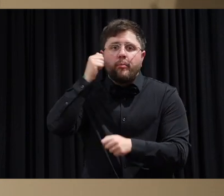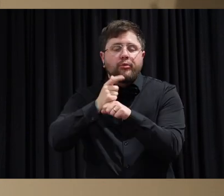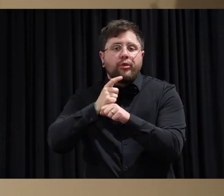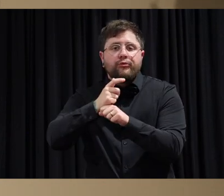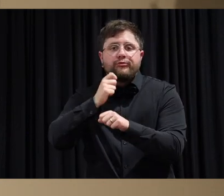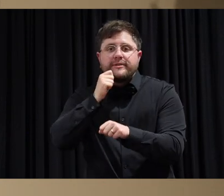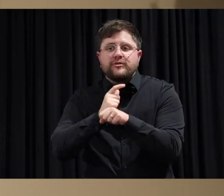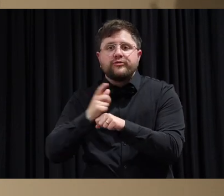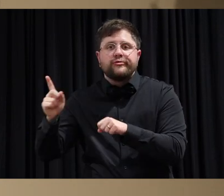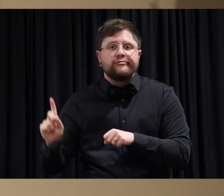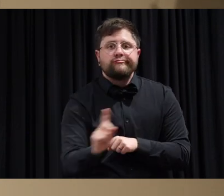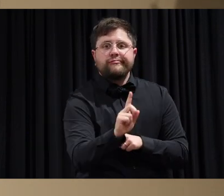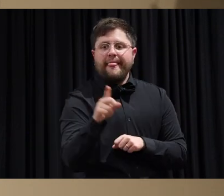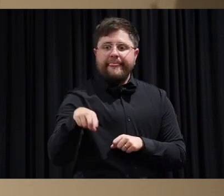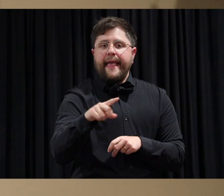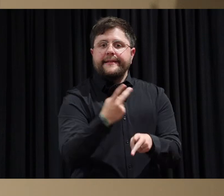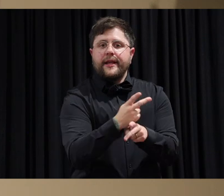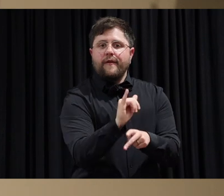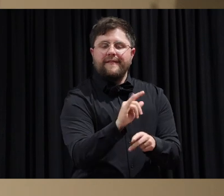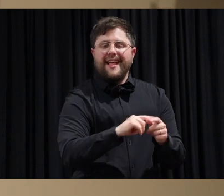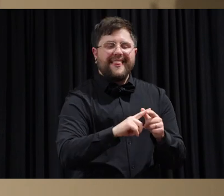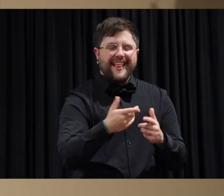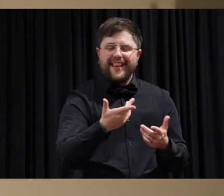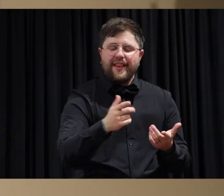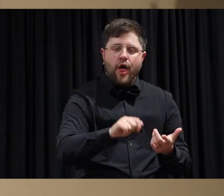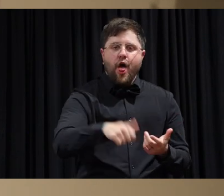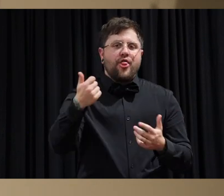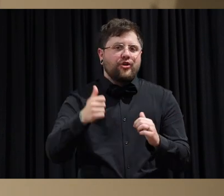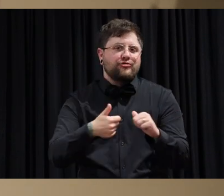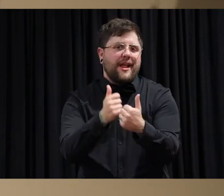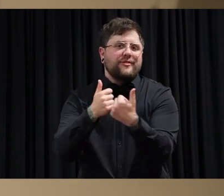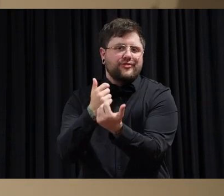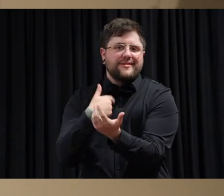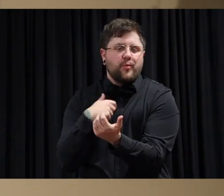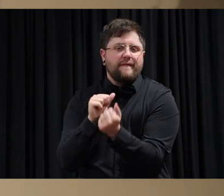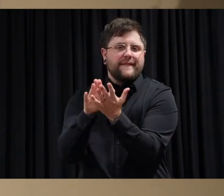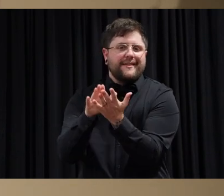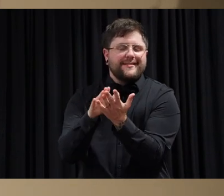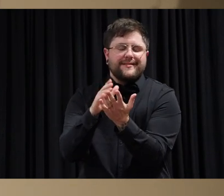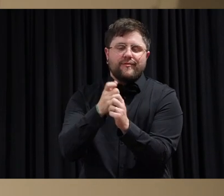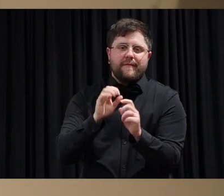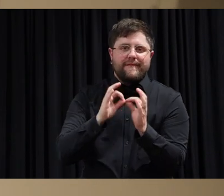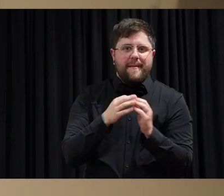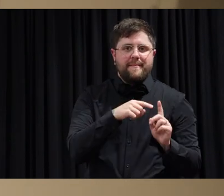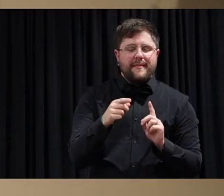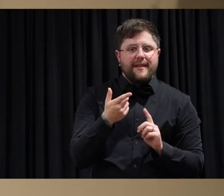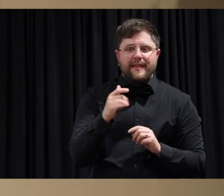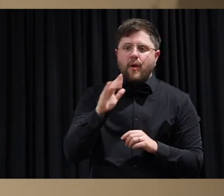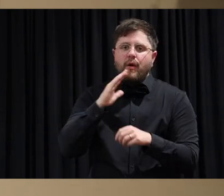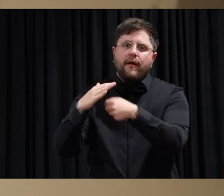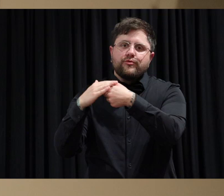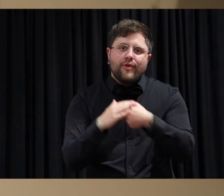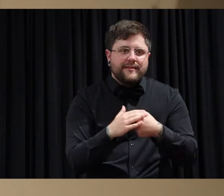sister comes in and maintains it, and then that's a whole nother set of challenges that the family experiences that can put strain